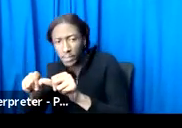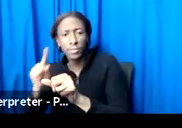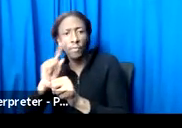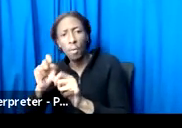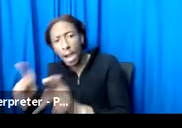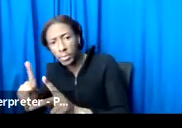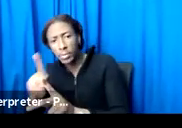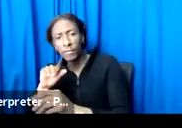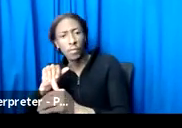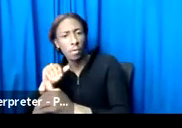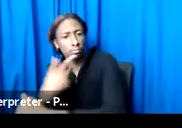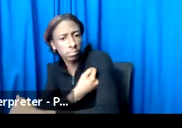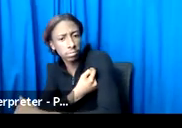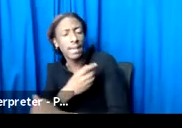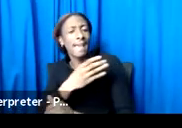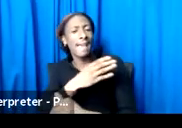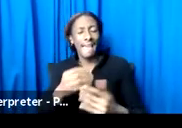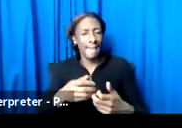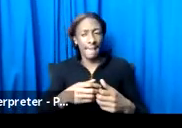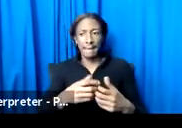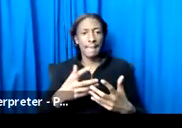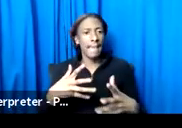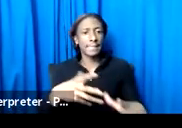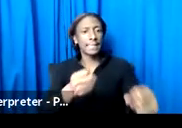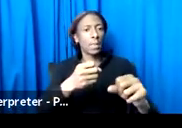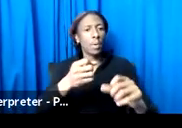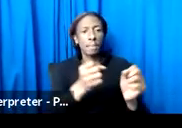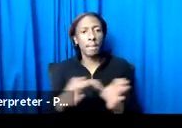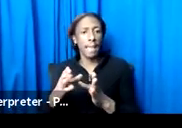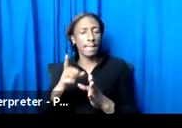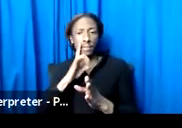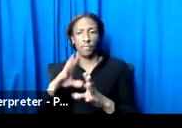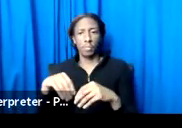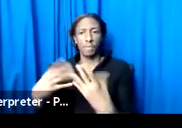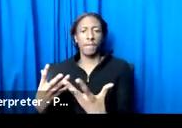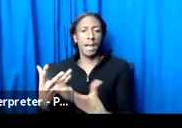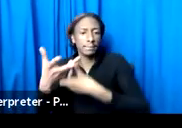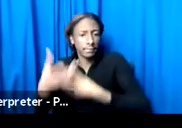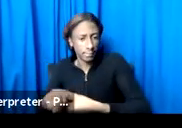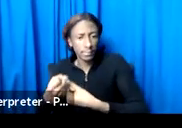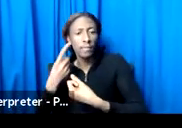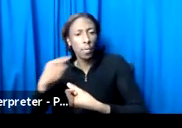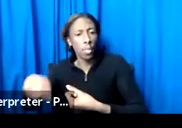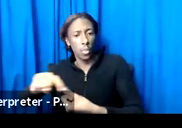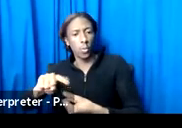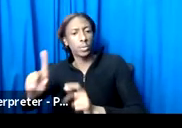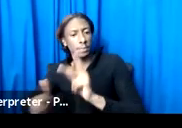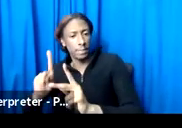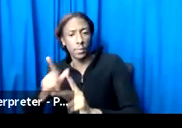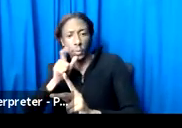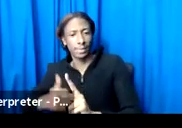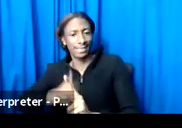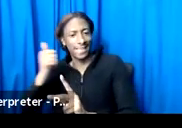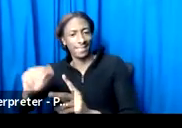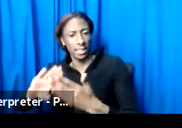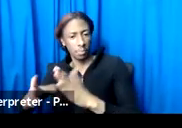to provide trusted access to vaccine in these remaining communities and settings. We also want to be sure we are